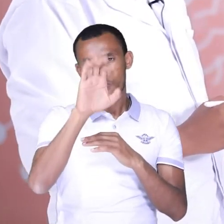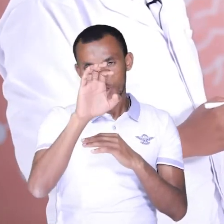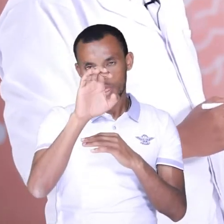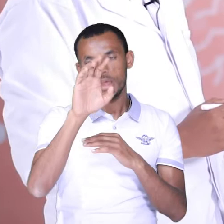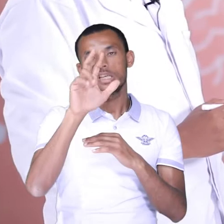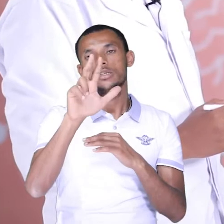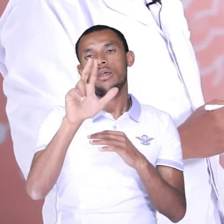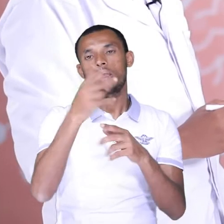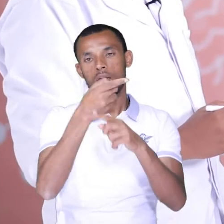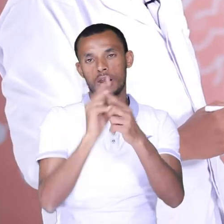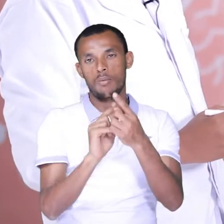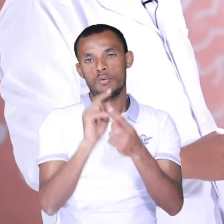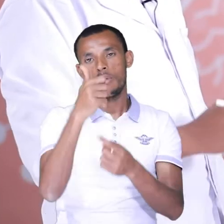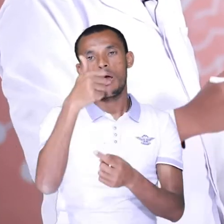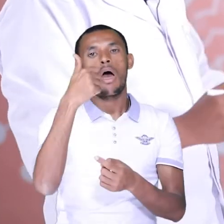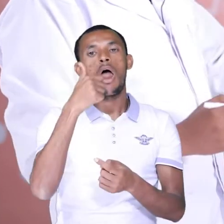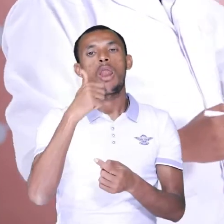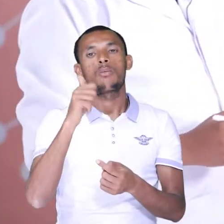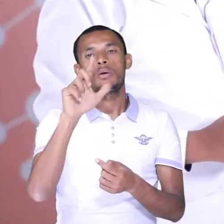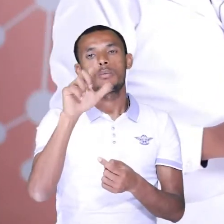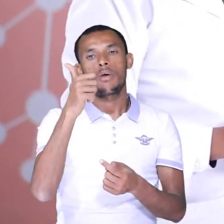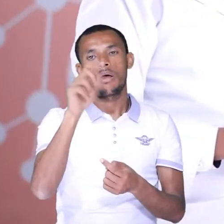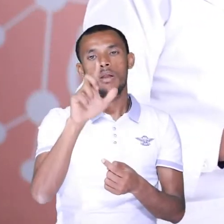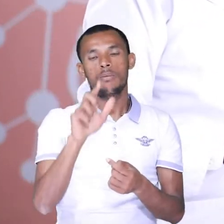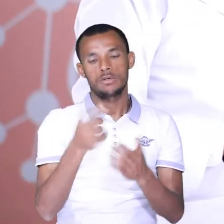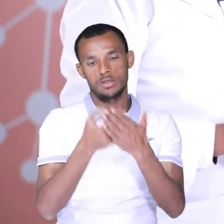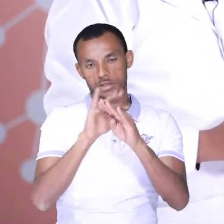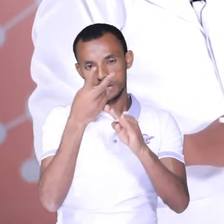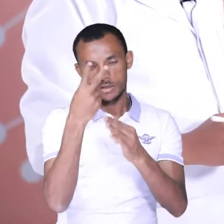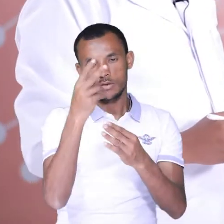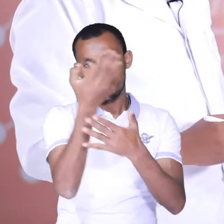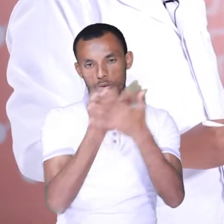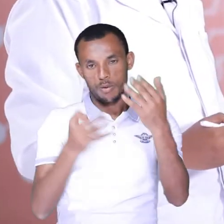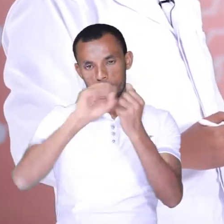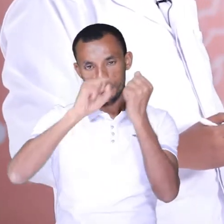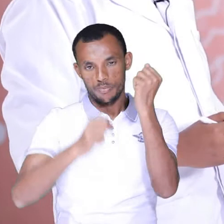243 gram of aluminum. So, as you have seen in the formula,